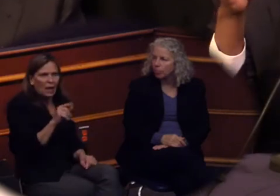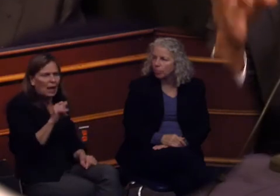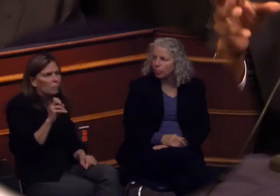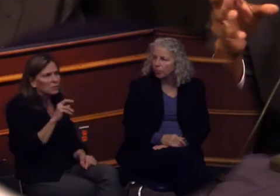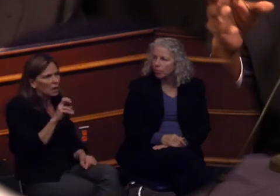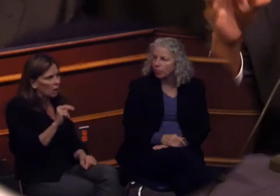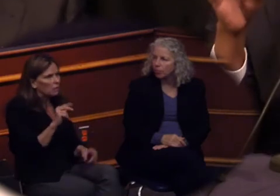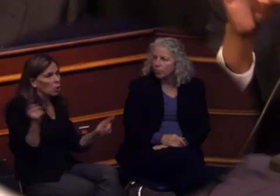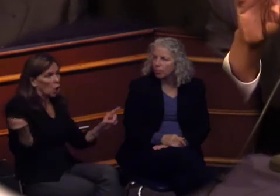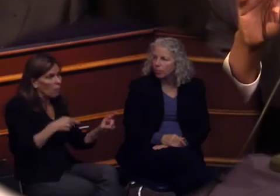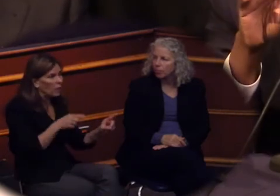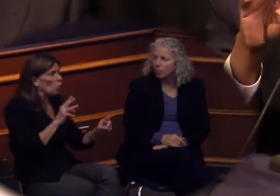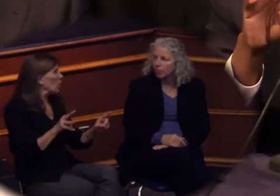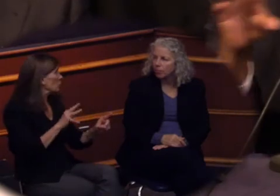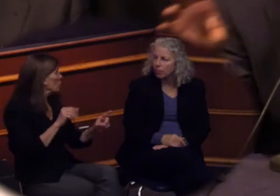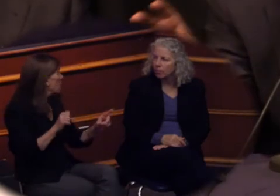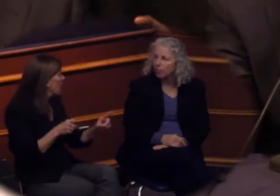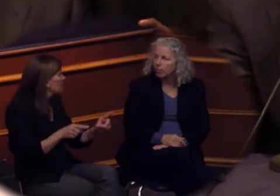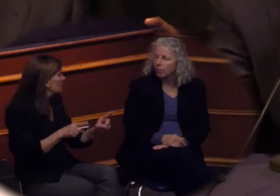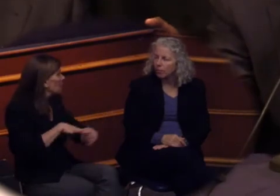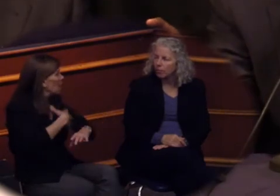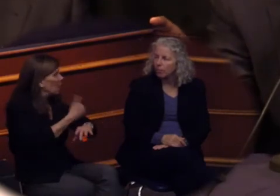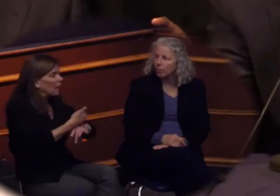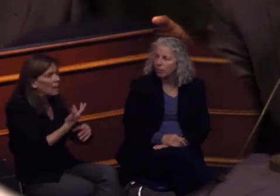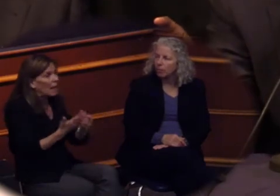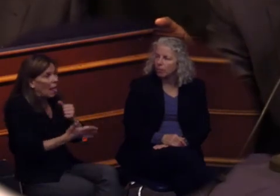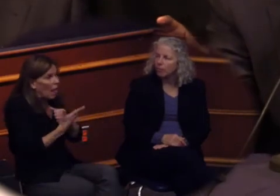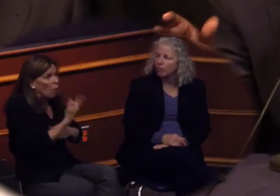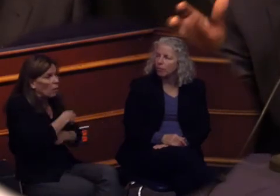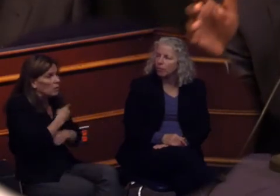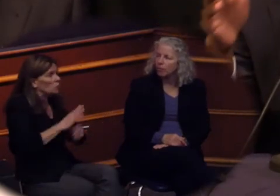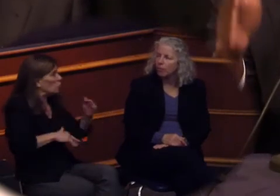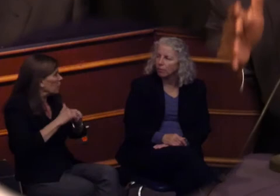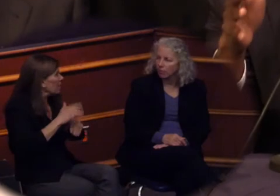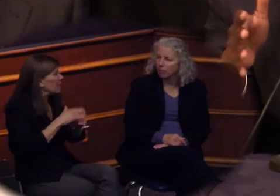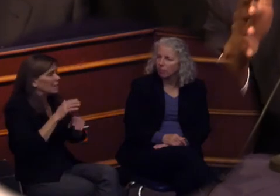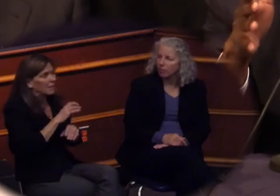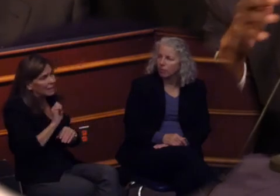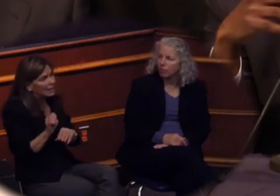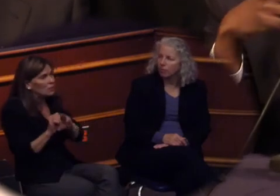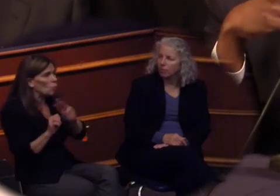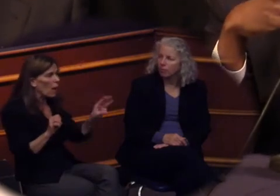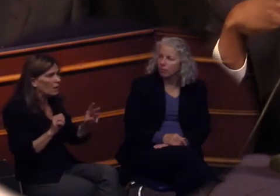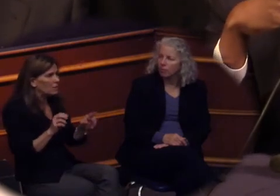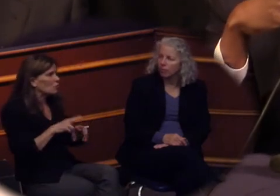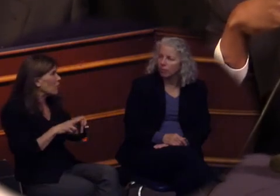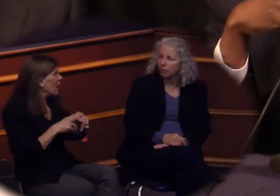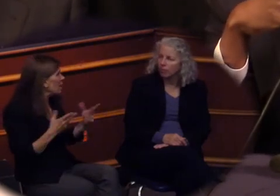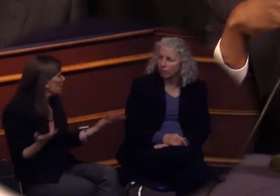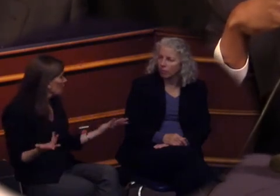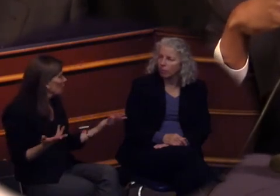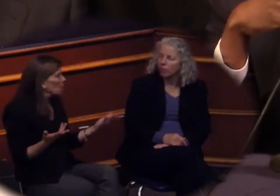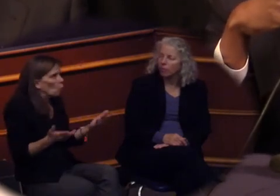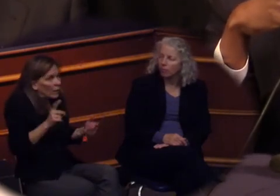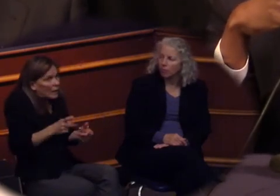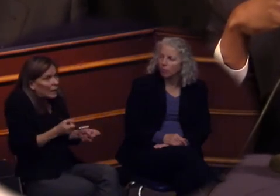have Amazon help us build East-West Rail, which we need to do anyway. This would provide higher paying jobs more